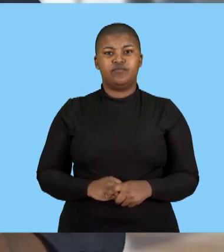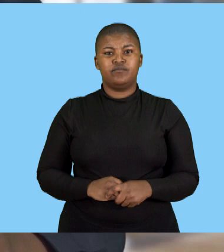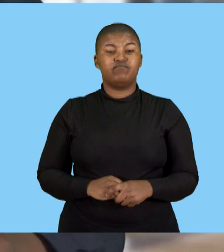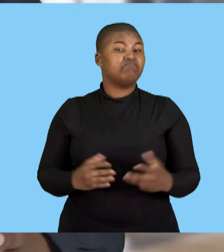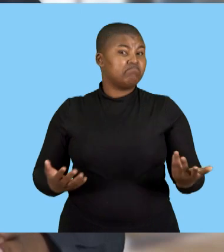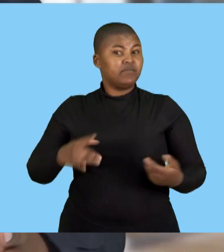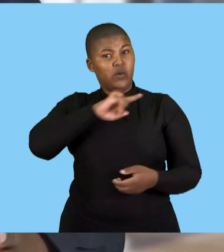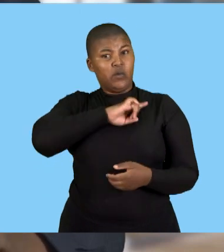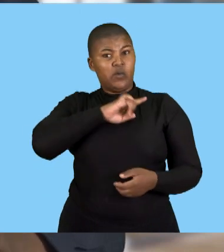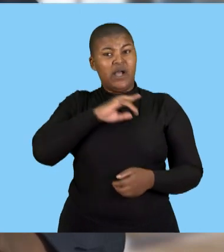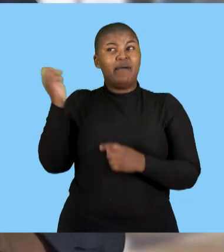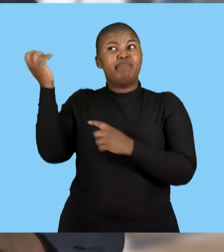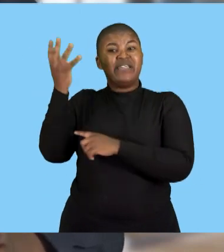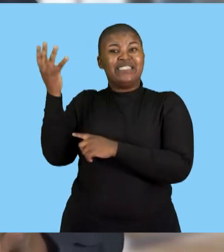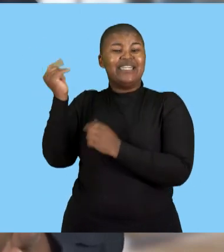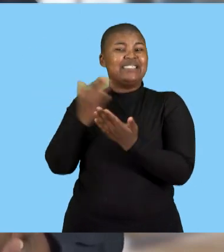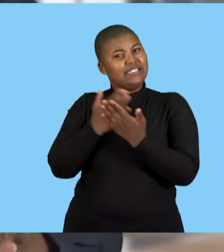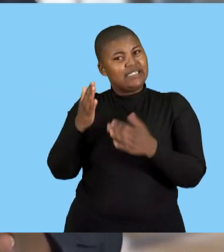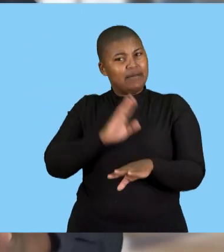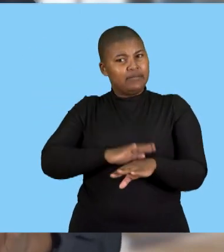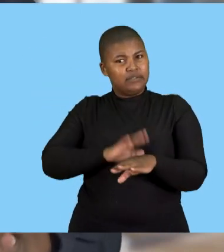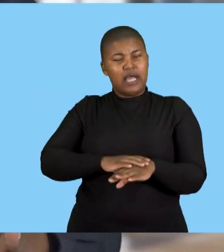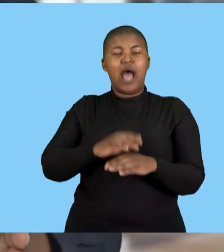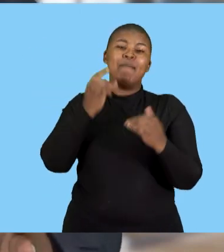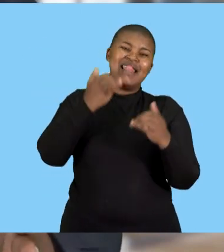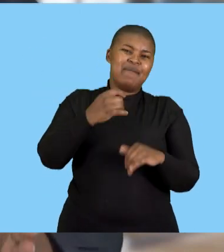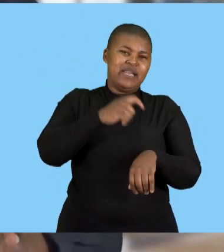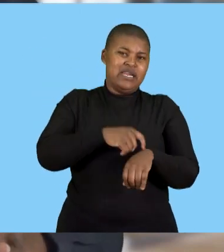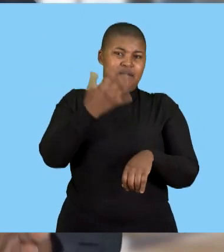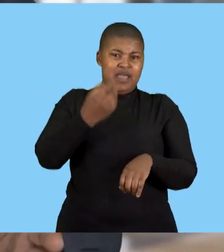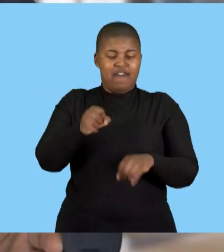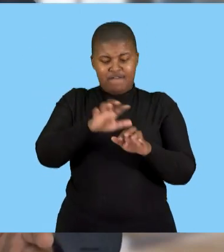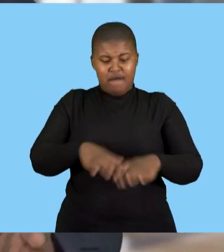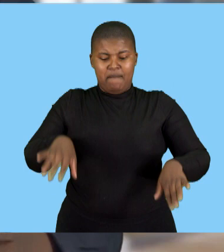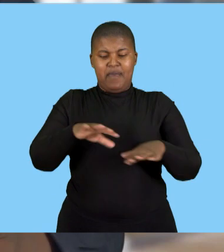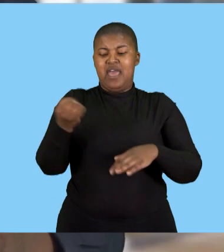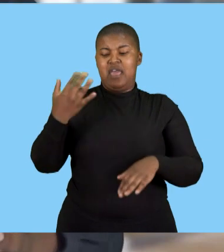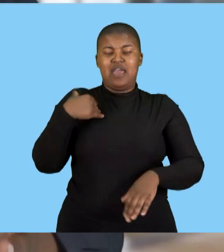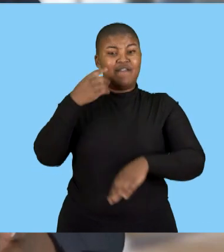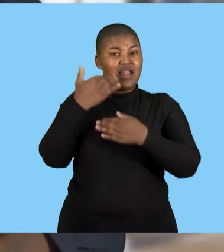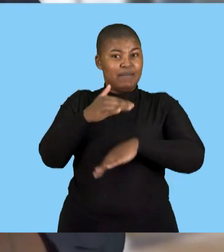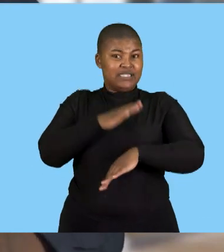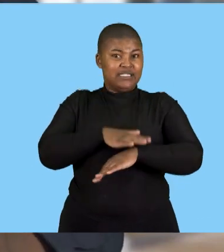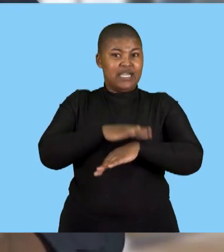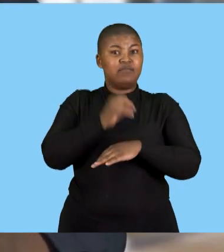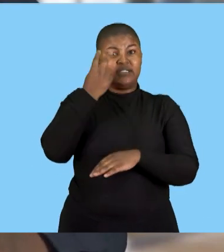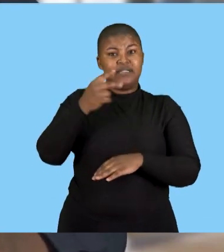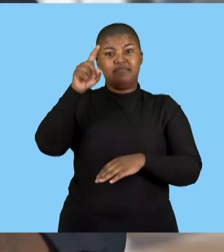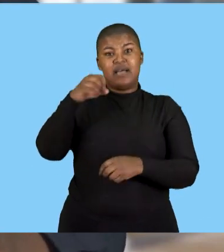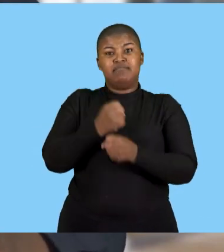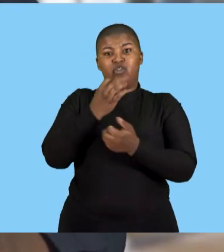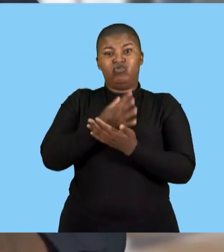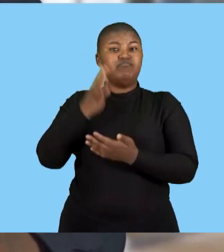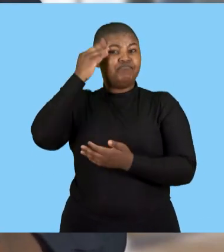time. Because sometimes as a presenter, you know that you'll be having limited times in terms of the venue. So those are factors to